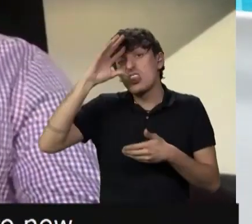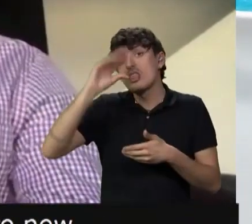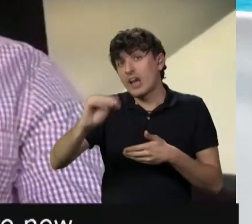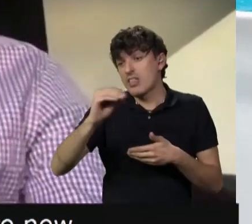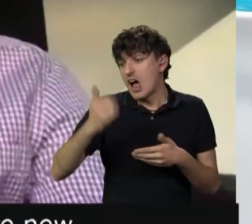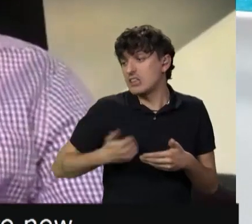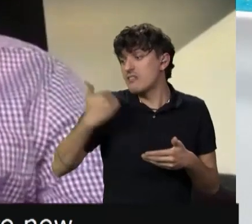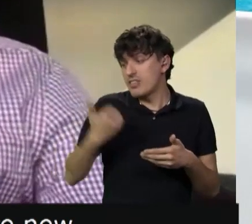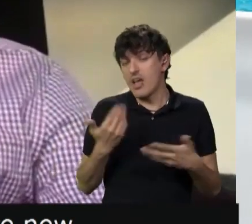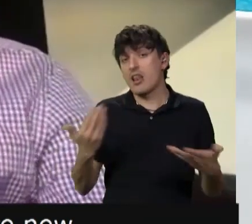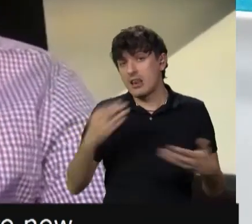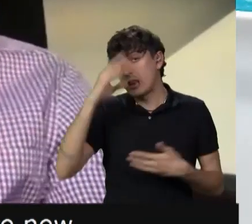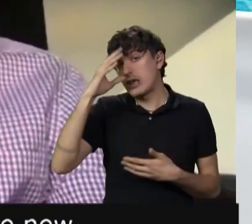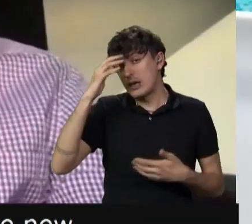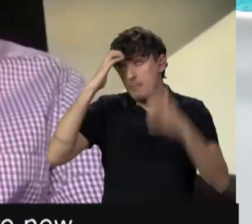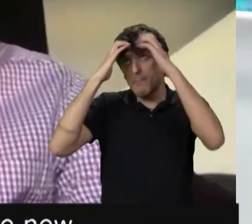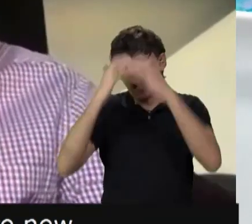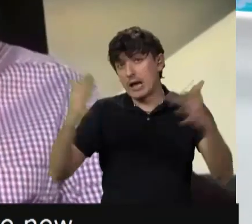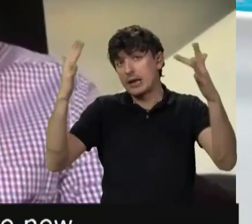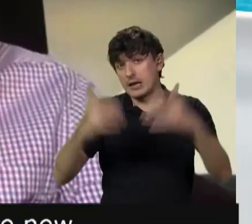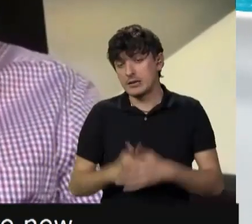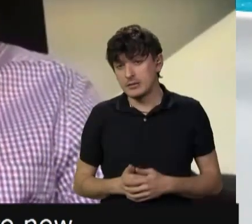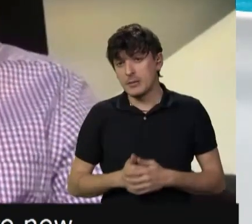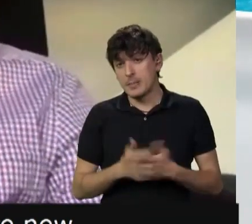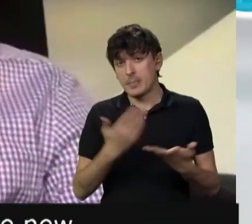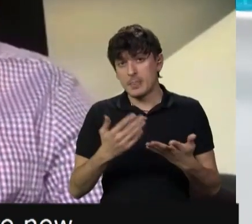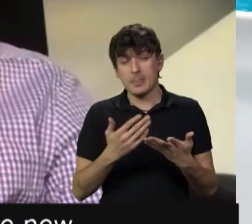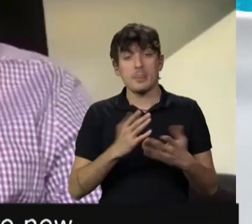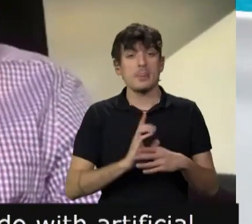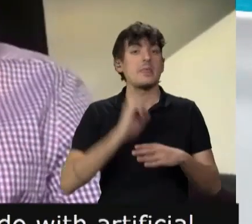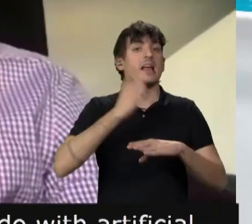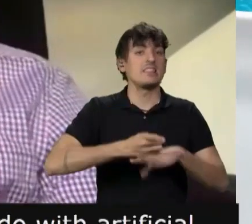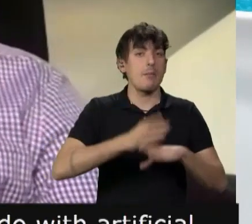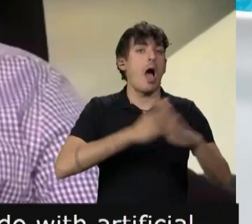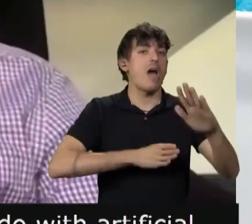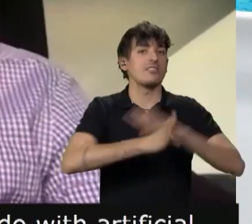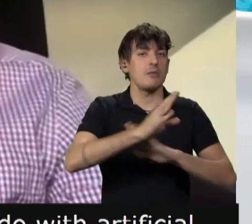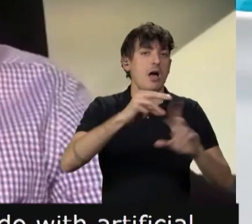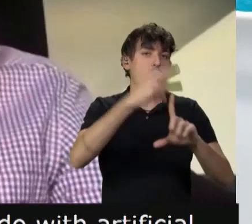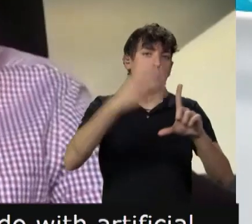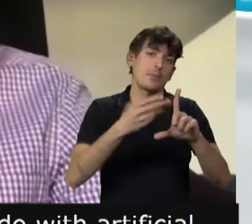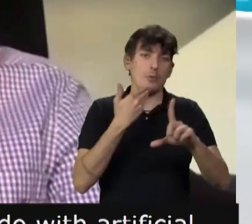artificial intelligence, for example. That's one. The Web Accessibility Directive